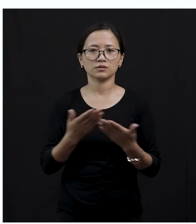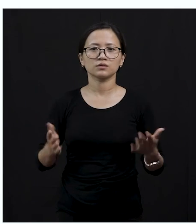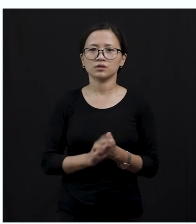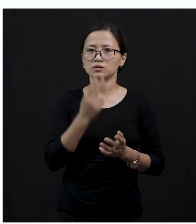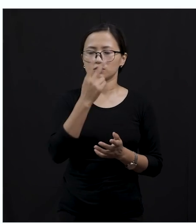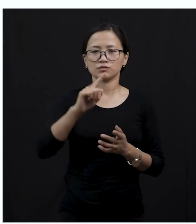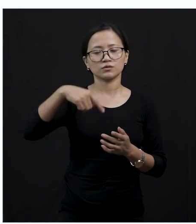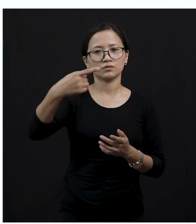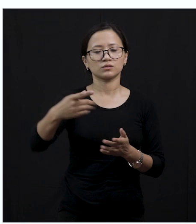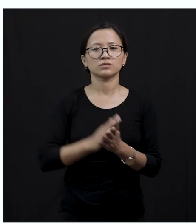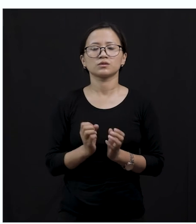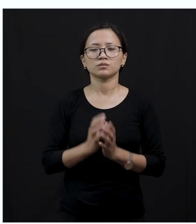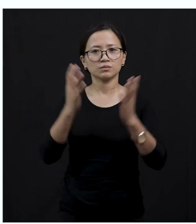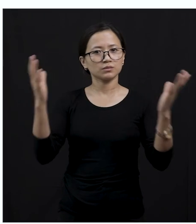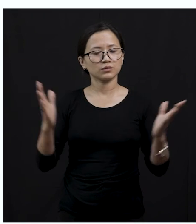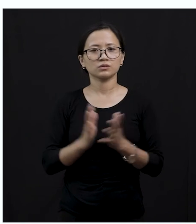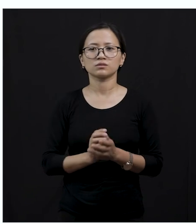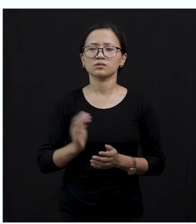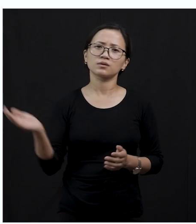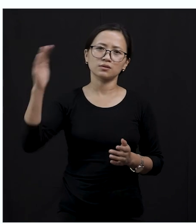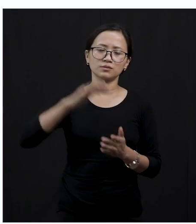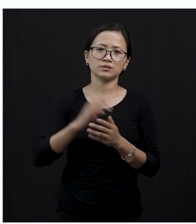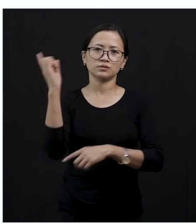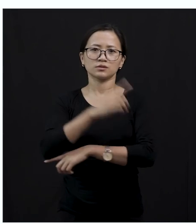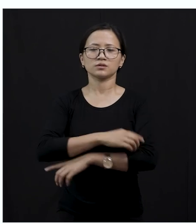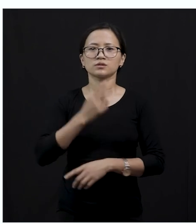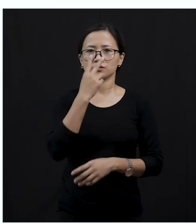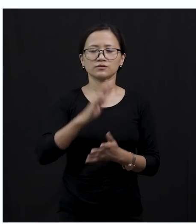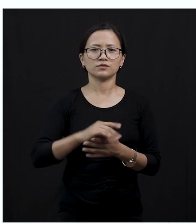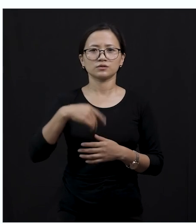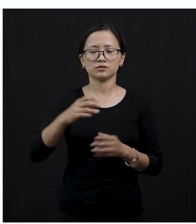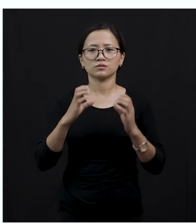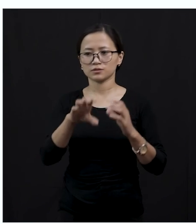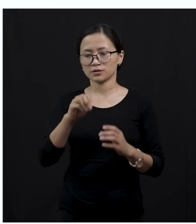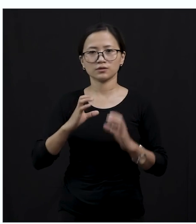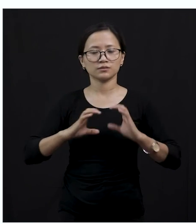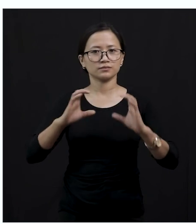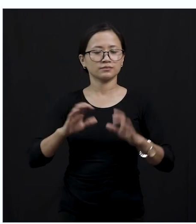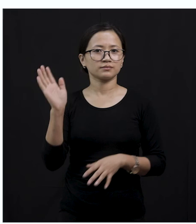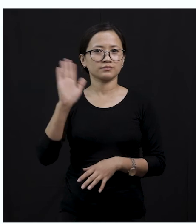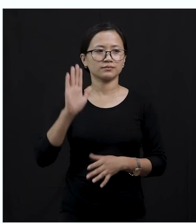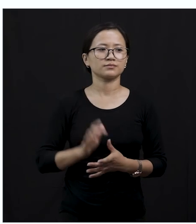look forward to learning even more in the coming days. So see you very soon, and take care. Goodbye.